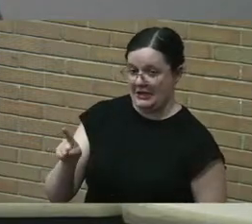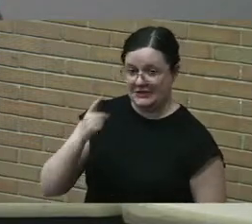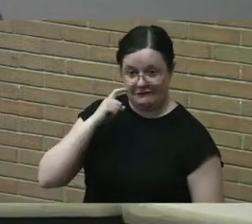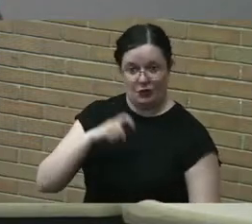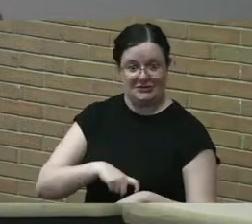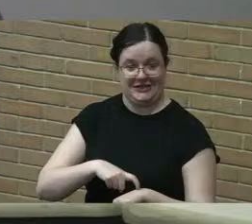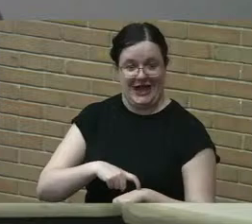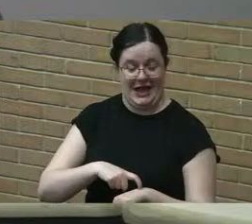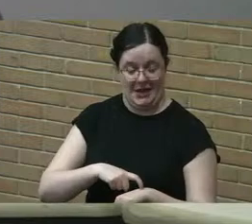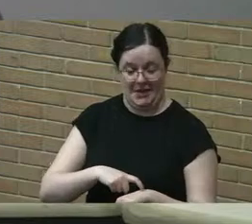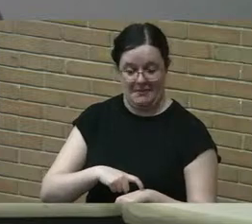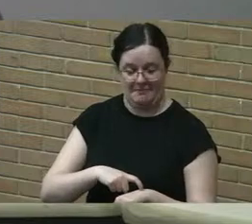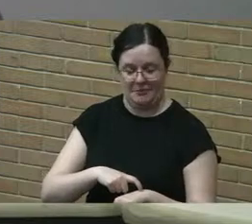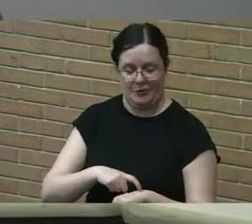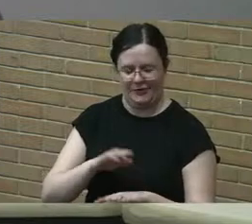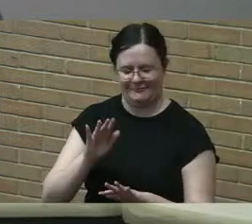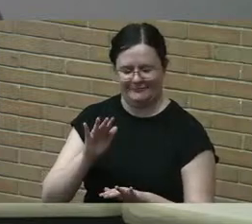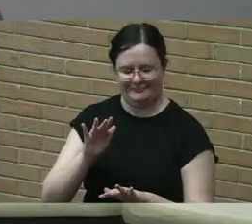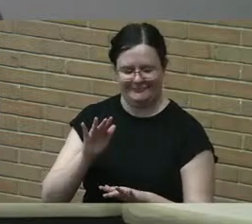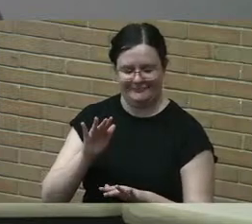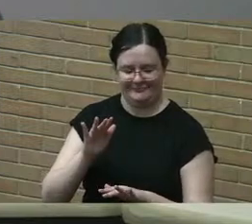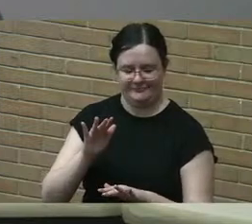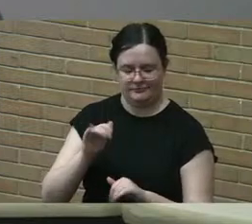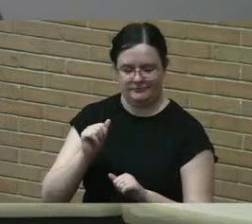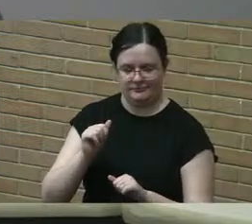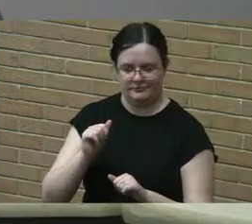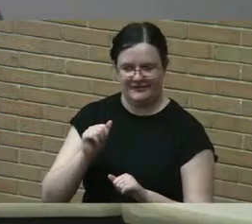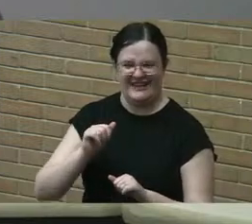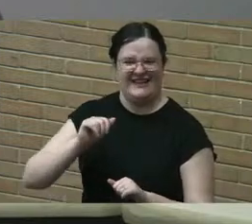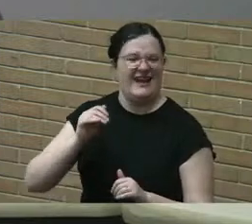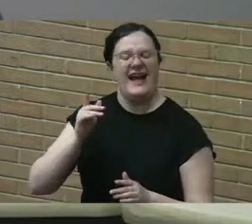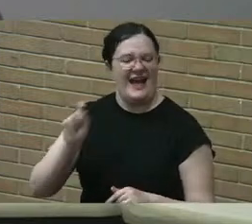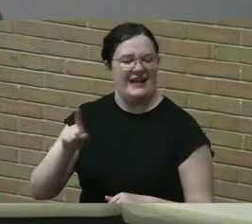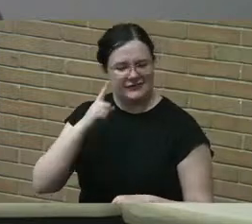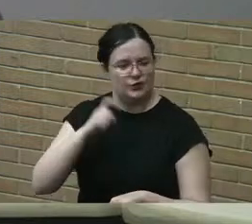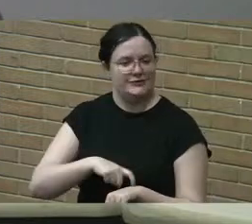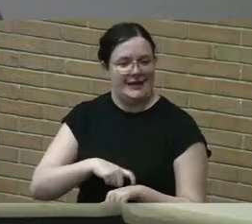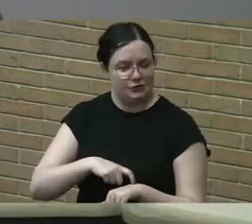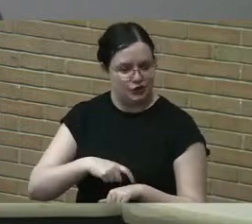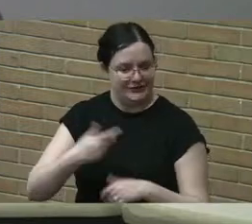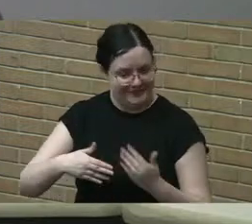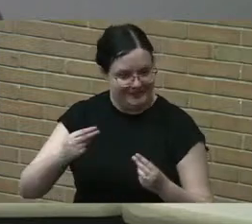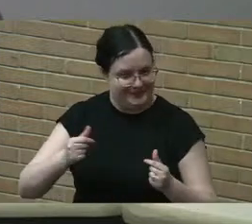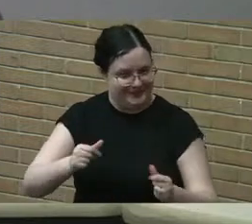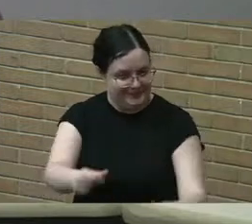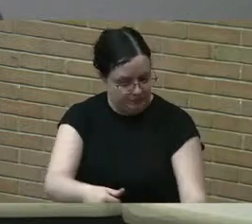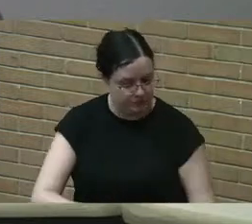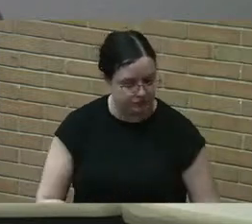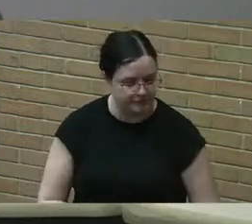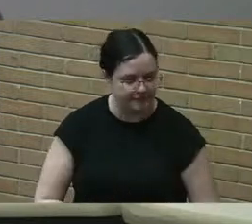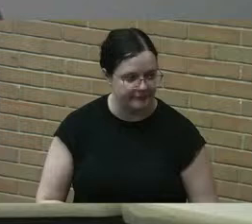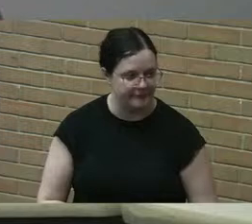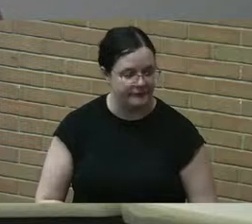timetable. If a timetable could be expedited, and the supervisor will continue on